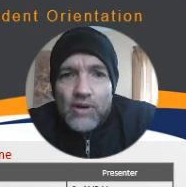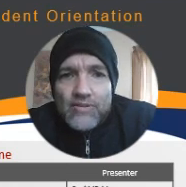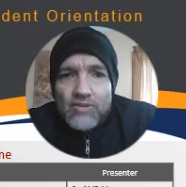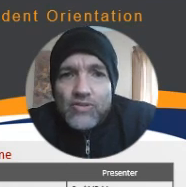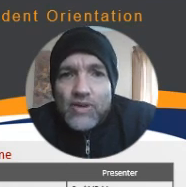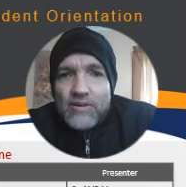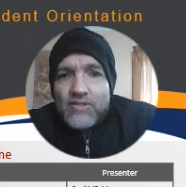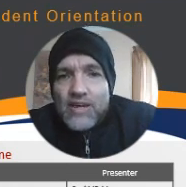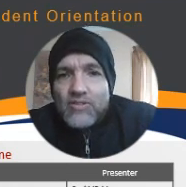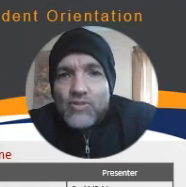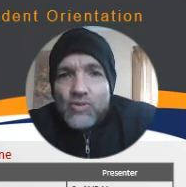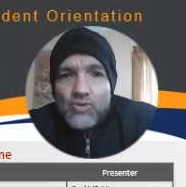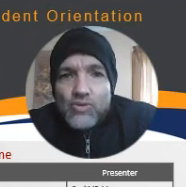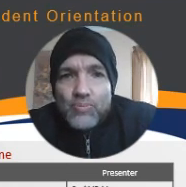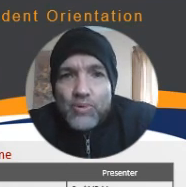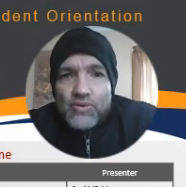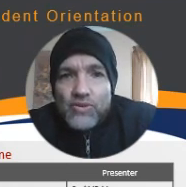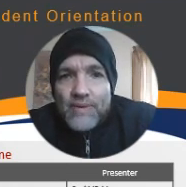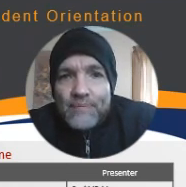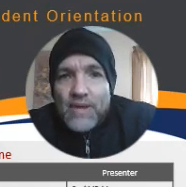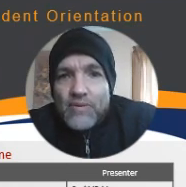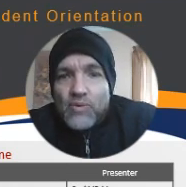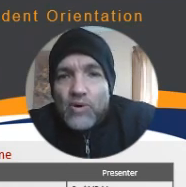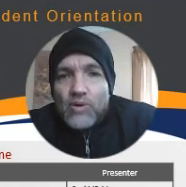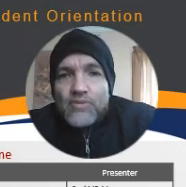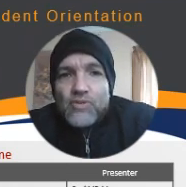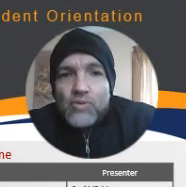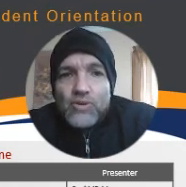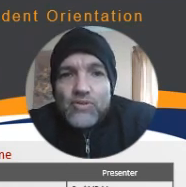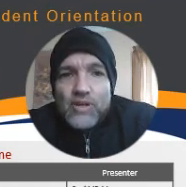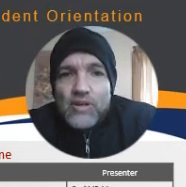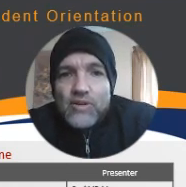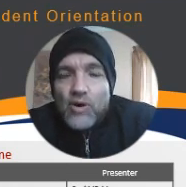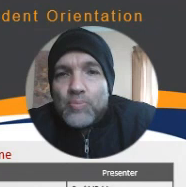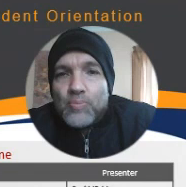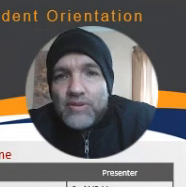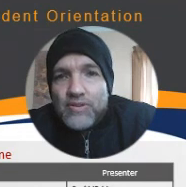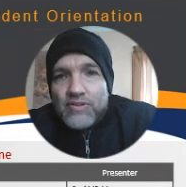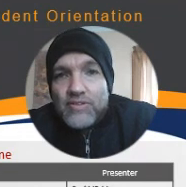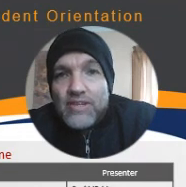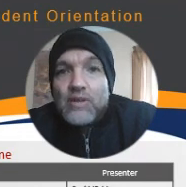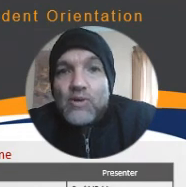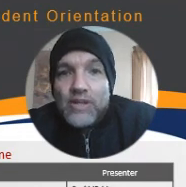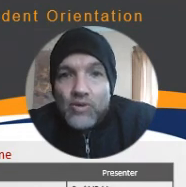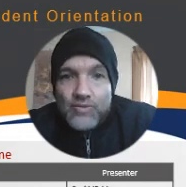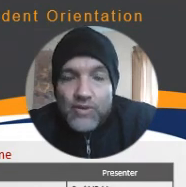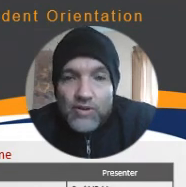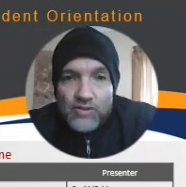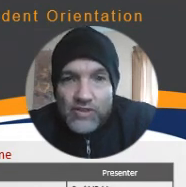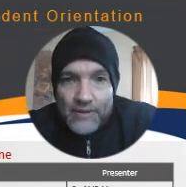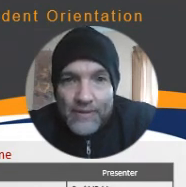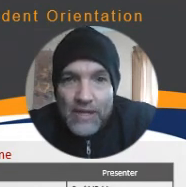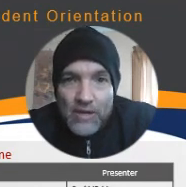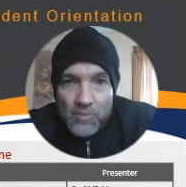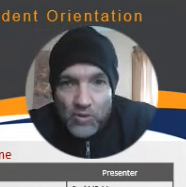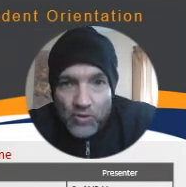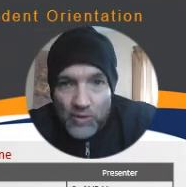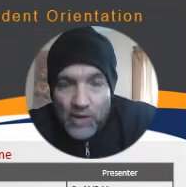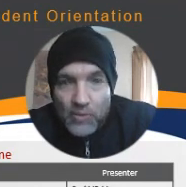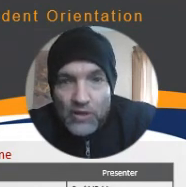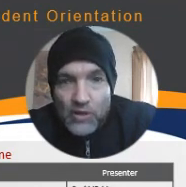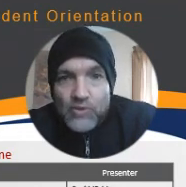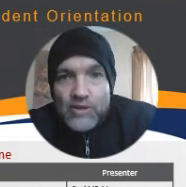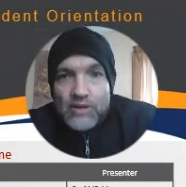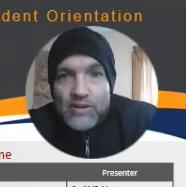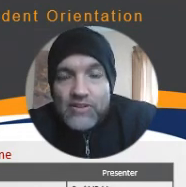you guys is to understand student support and the role of students in the open distance e-learning university. Because